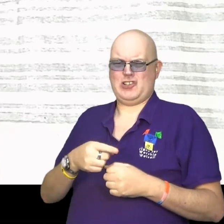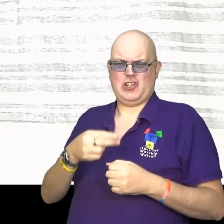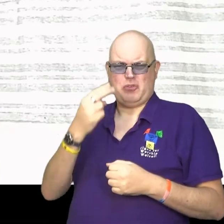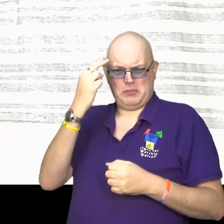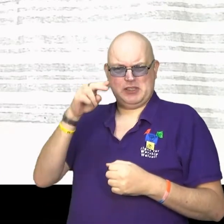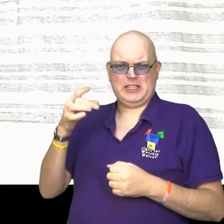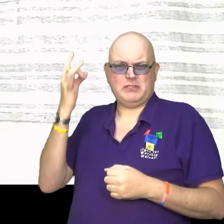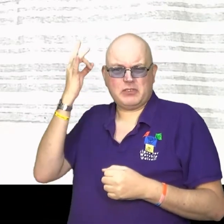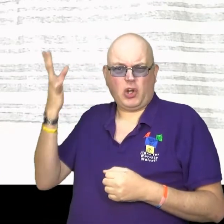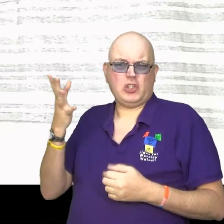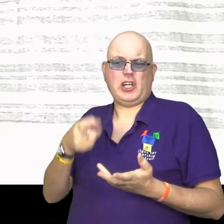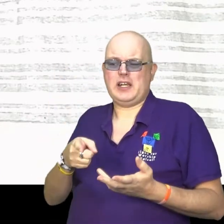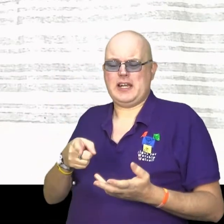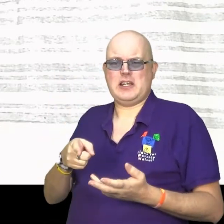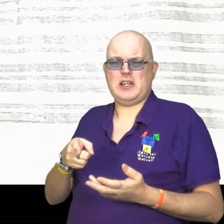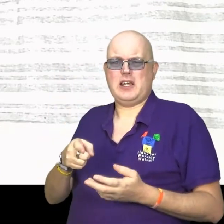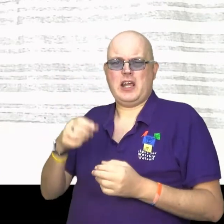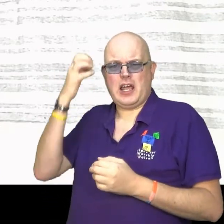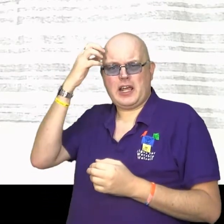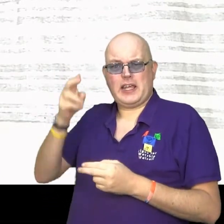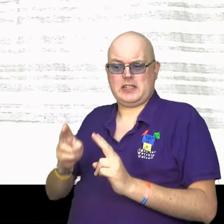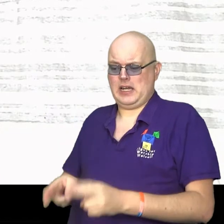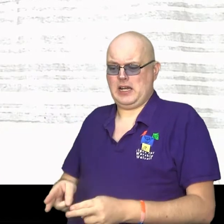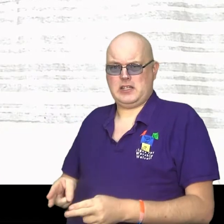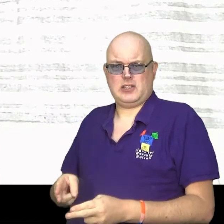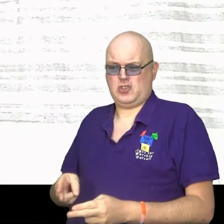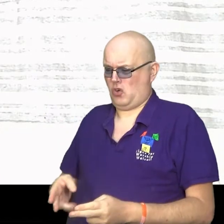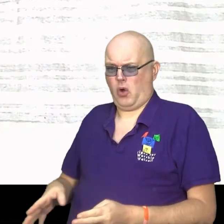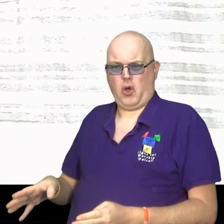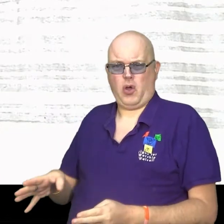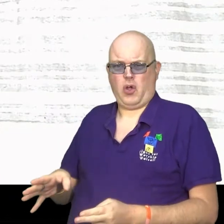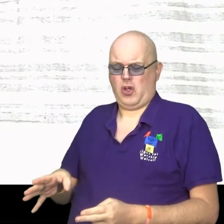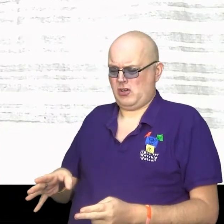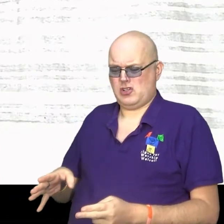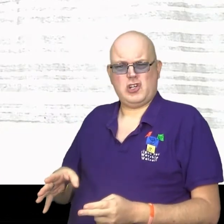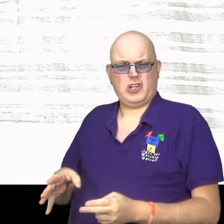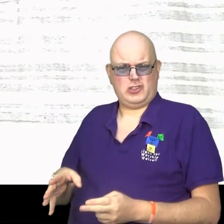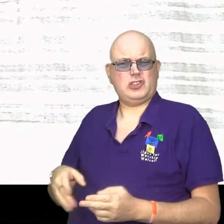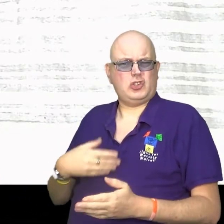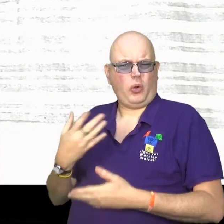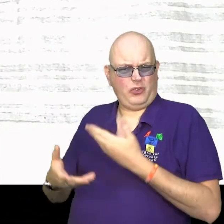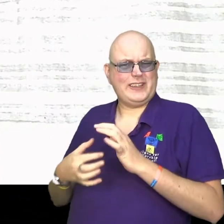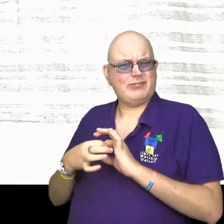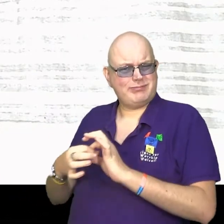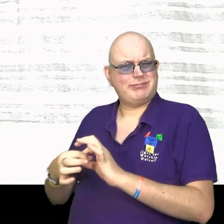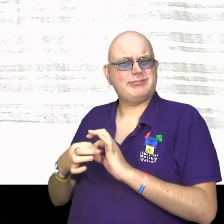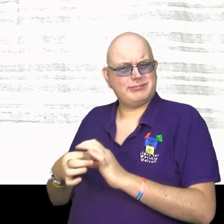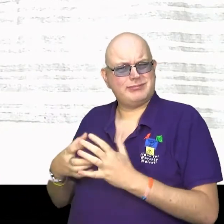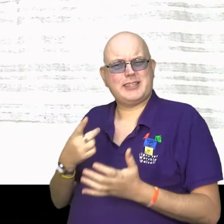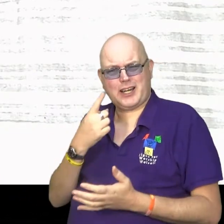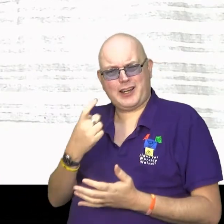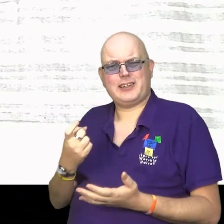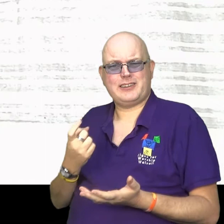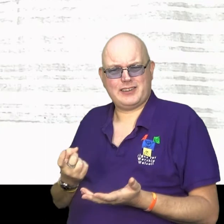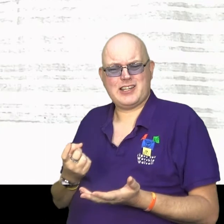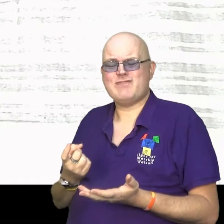forgotten legend within Babylon. And we've got the death of a king. It's a very relatable story.